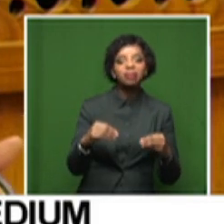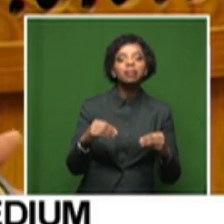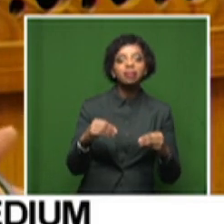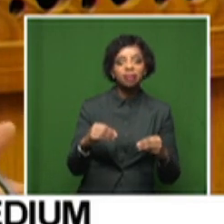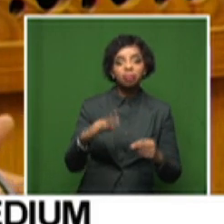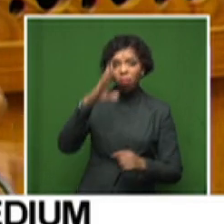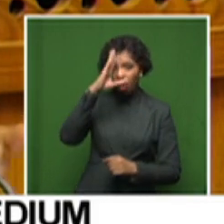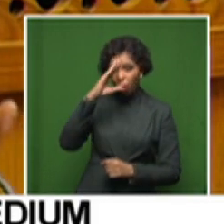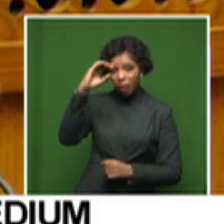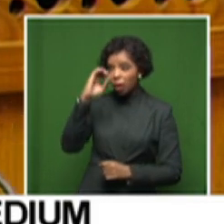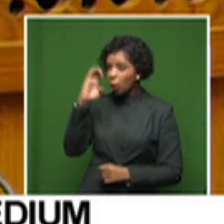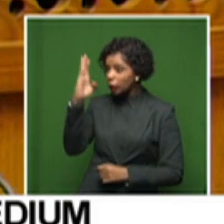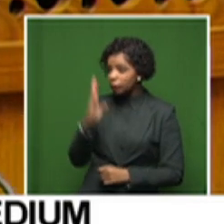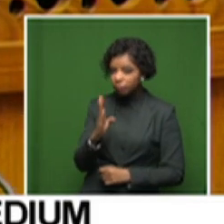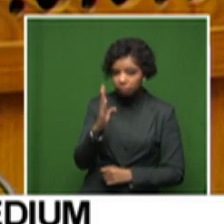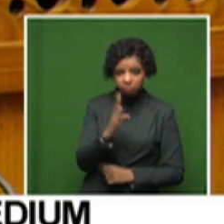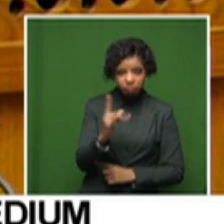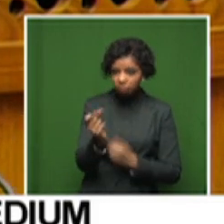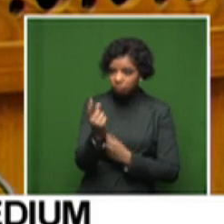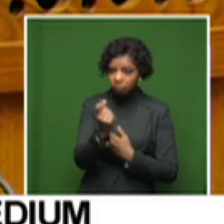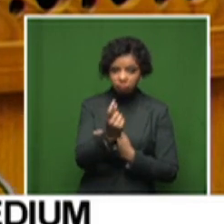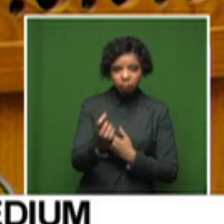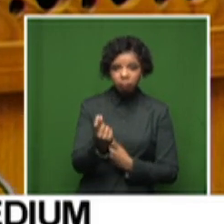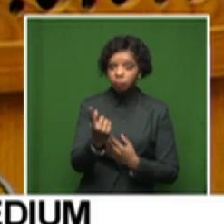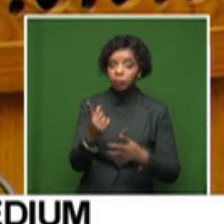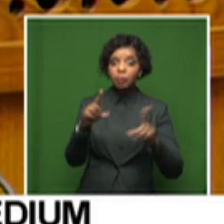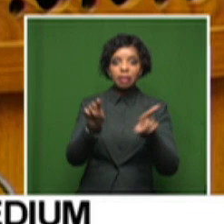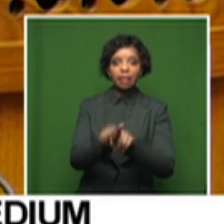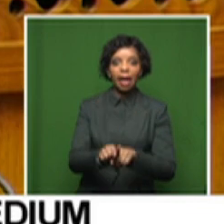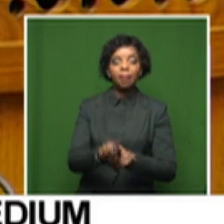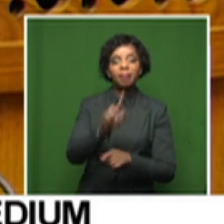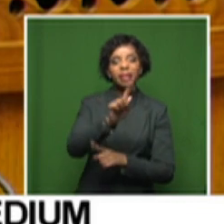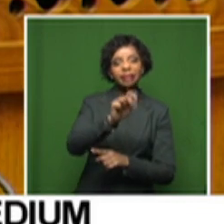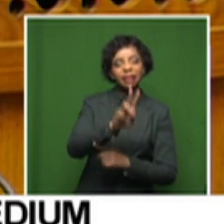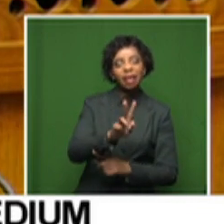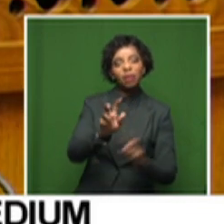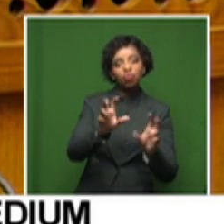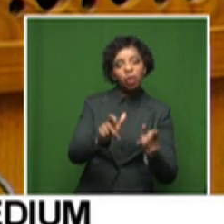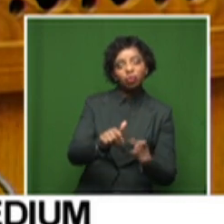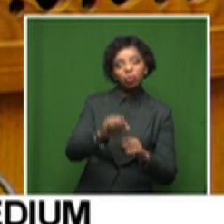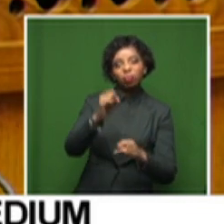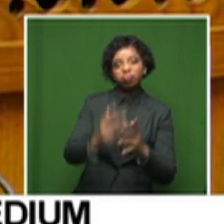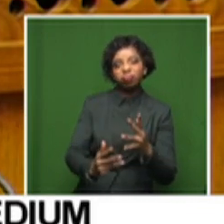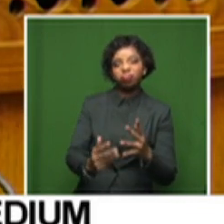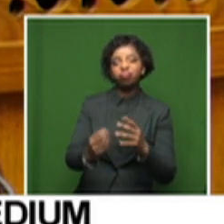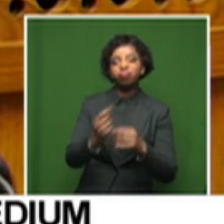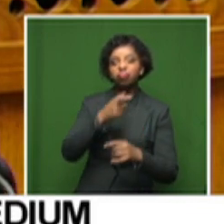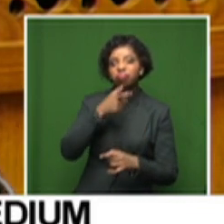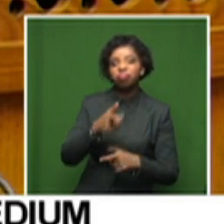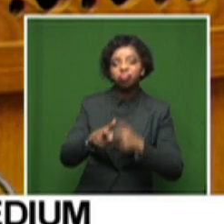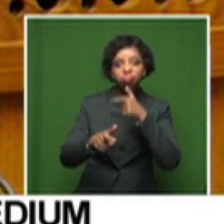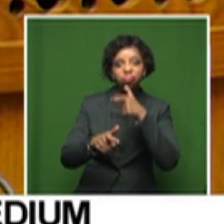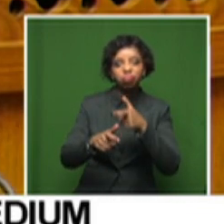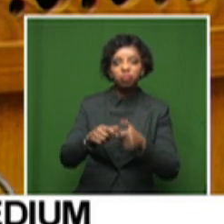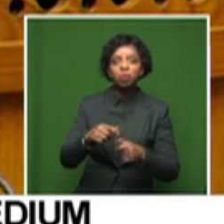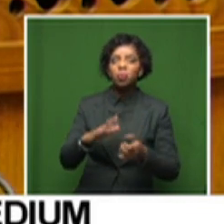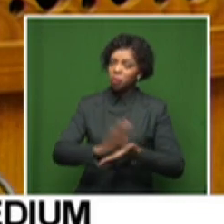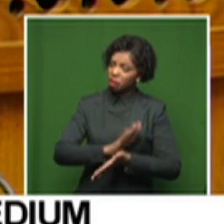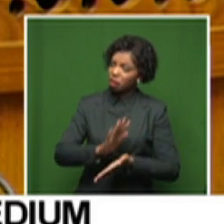expressed by the media platforms. We are grateful for the constructive